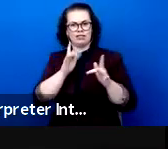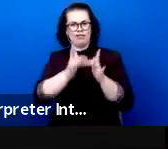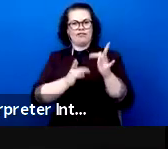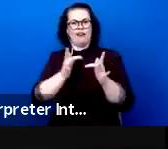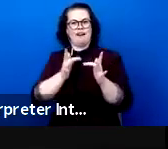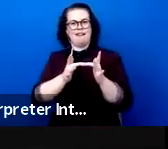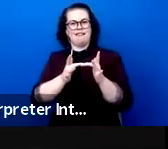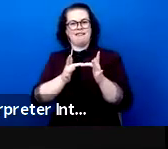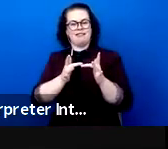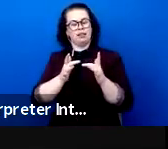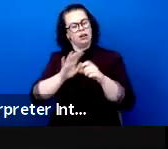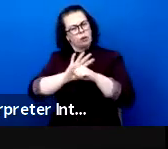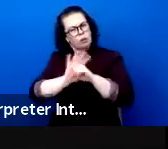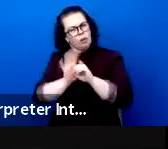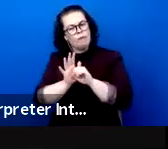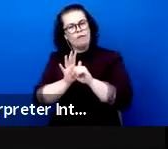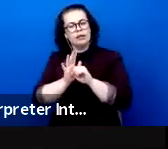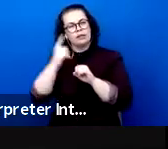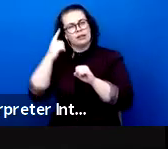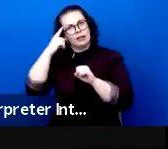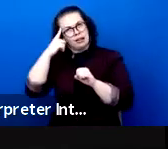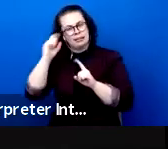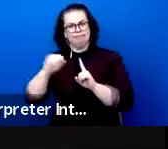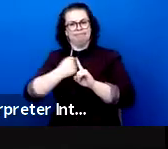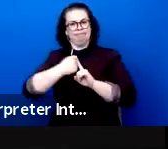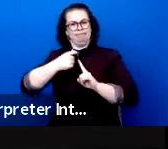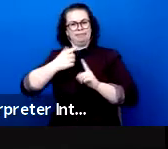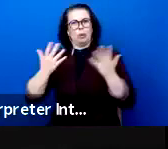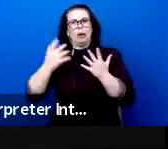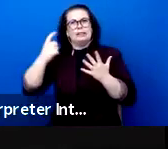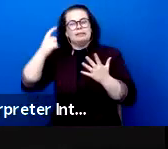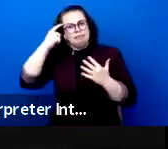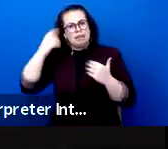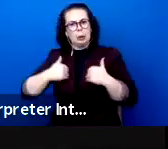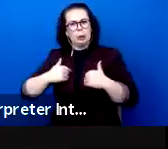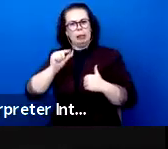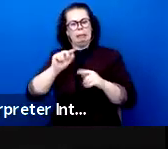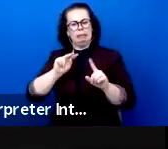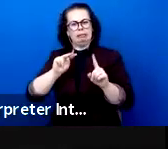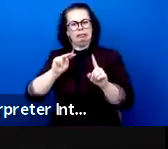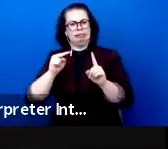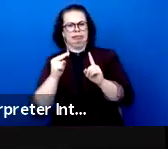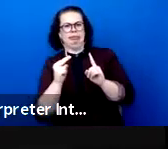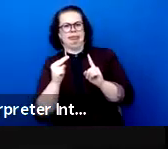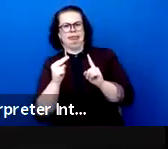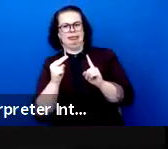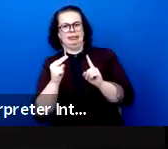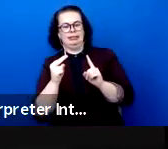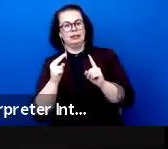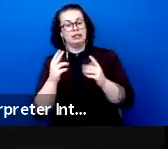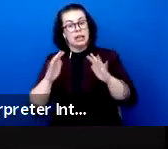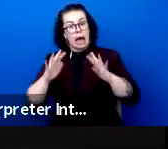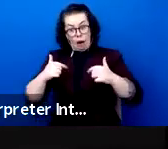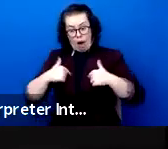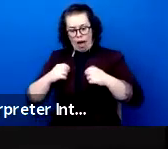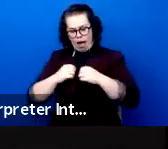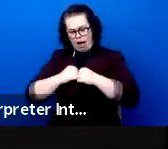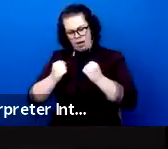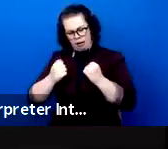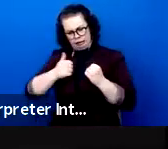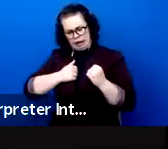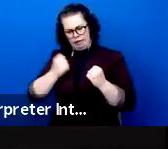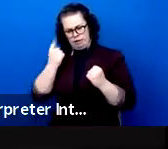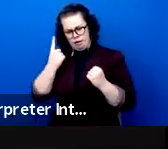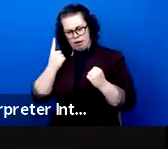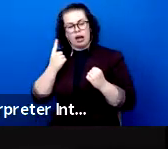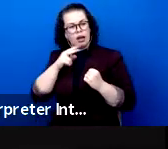human, because that is how I recognize the other in me. Today, we